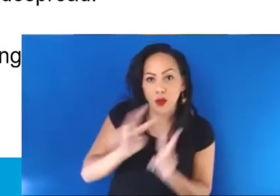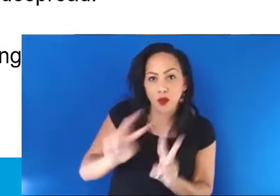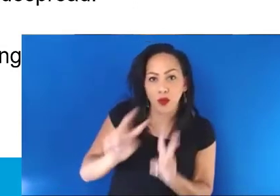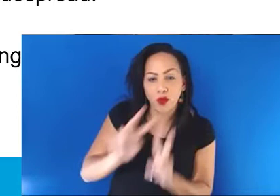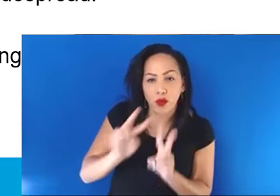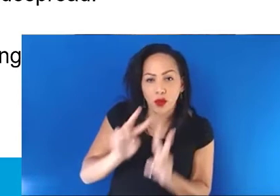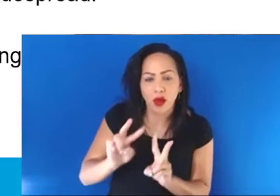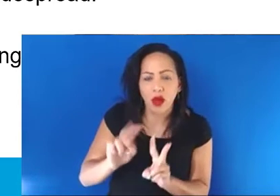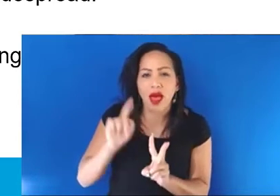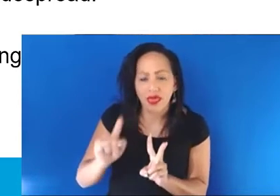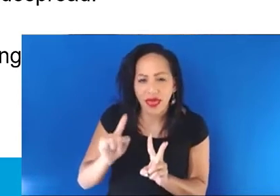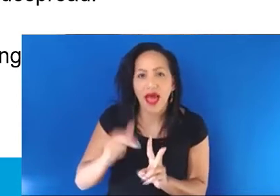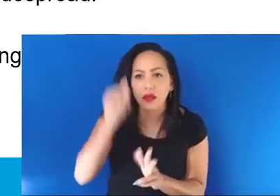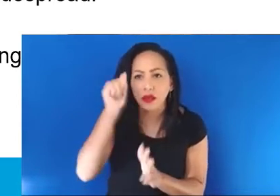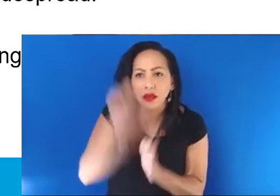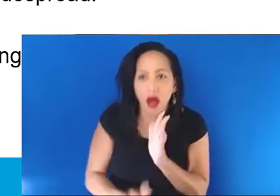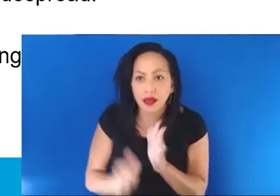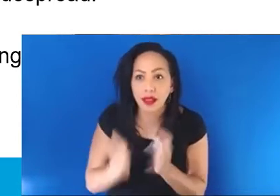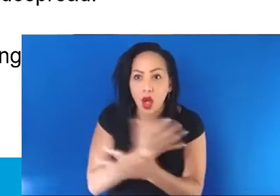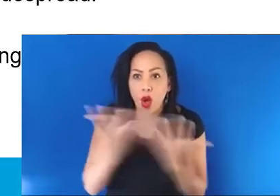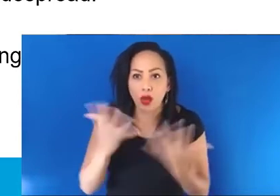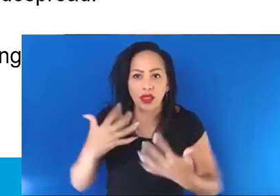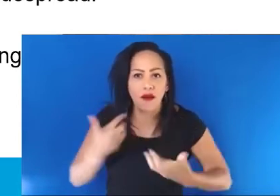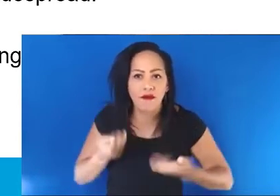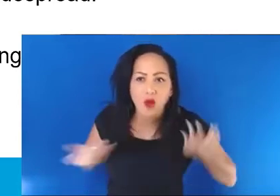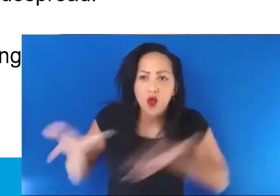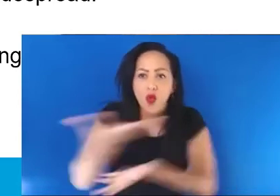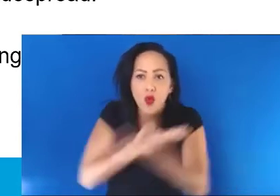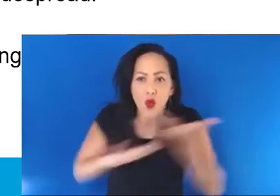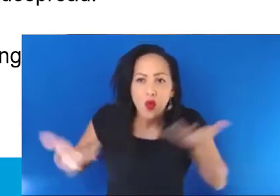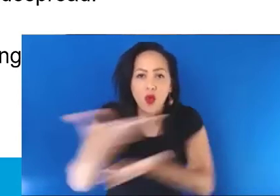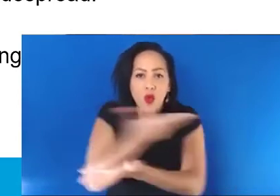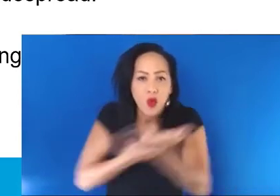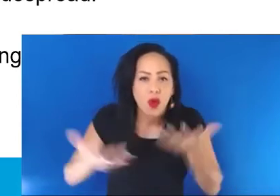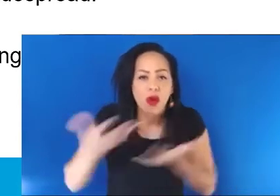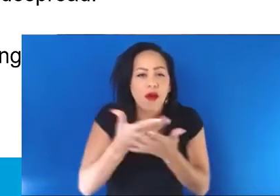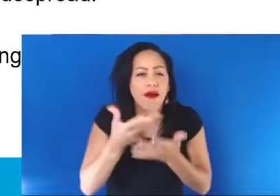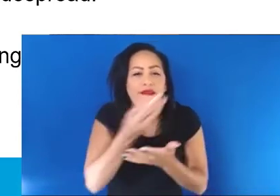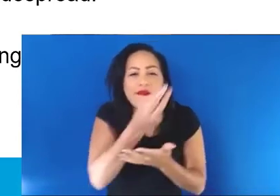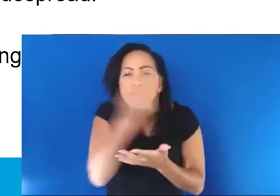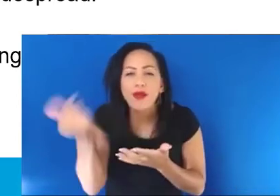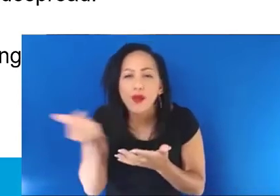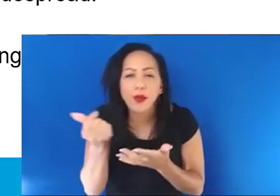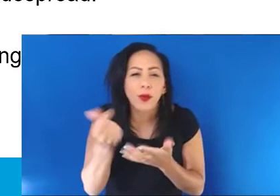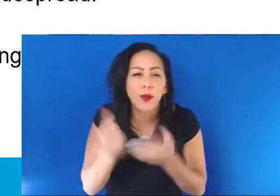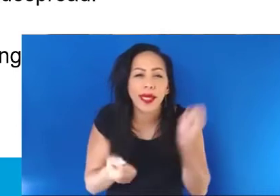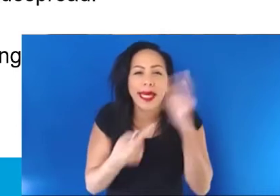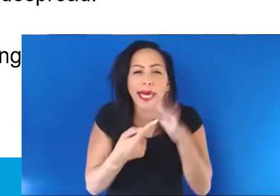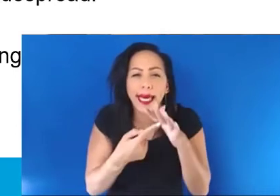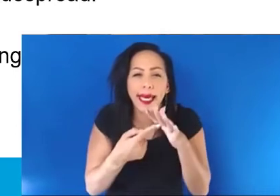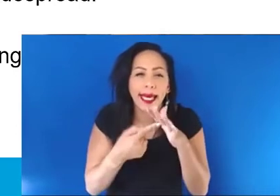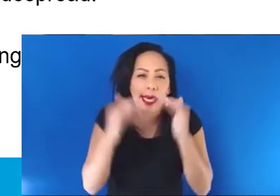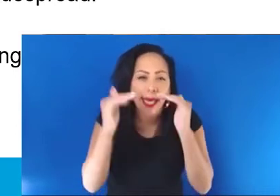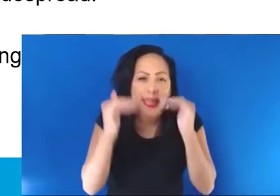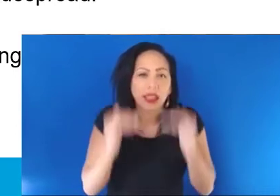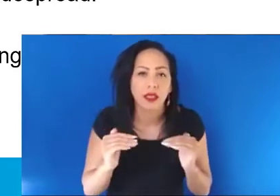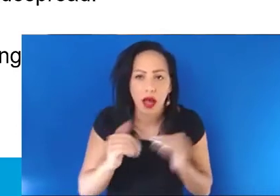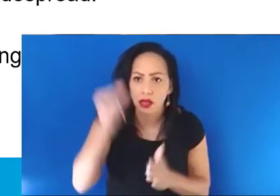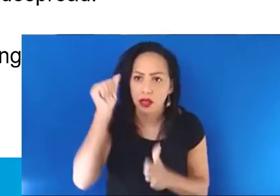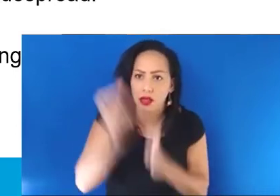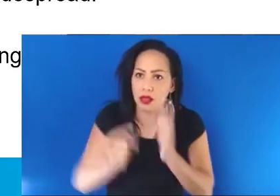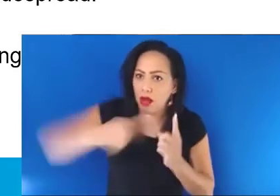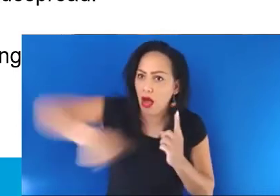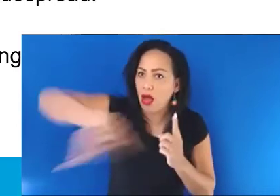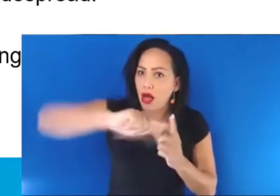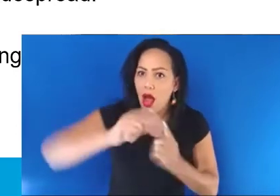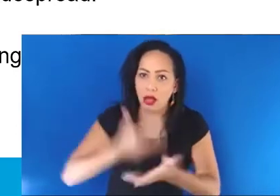lively and interesting conversations for us in the Institute. So just a few key insights there to kick us off. And if you go